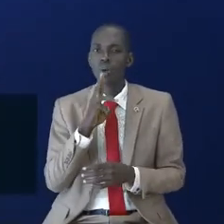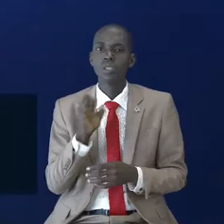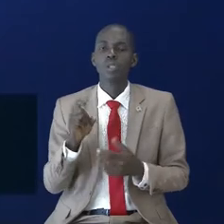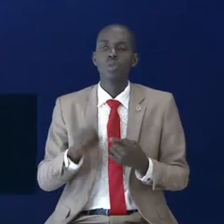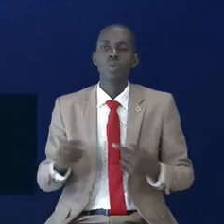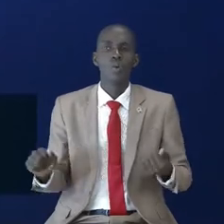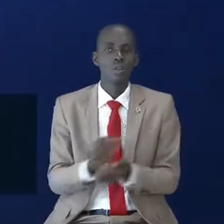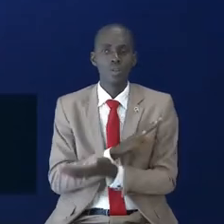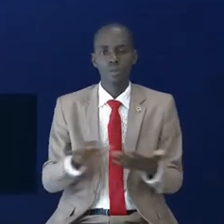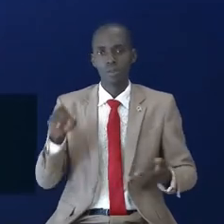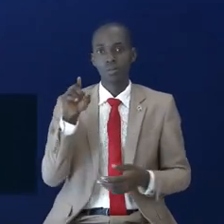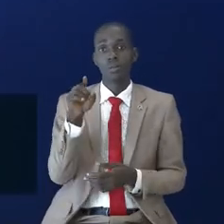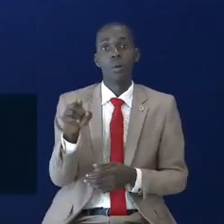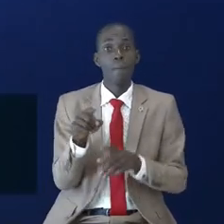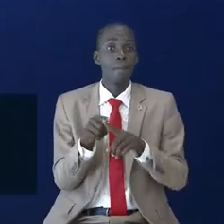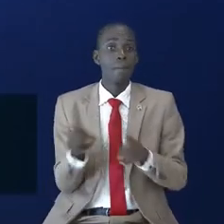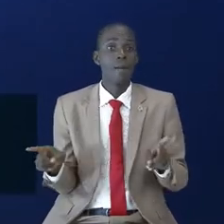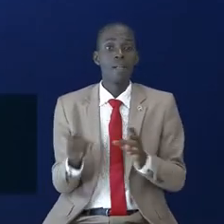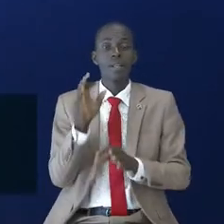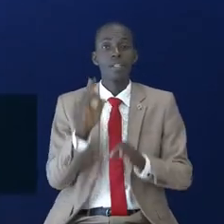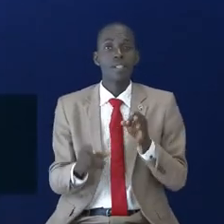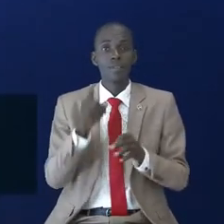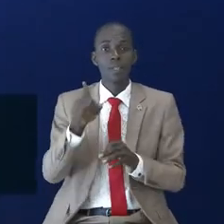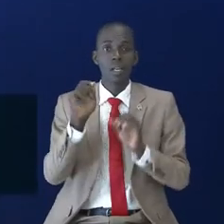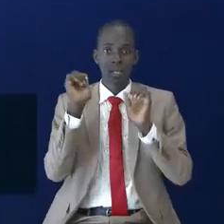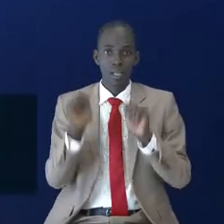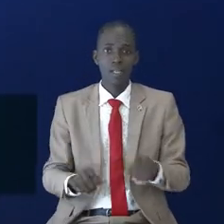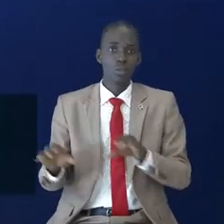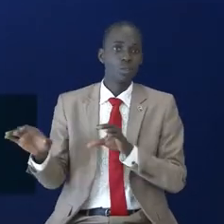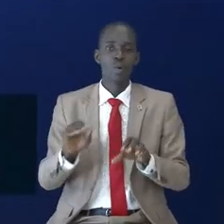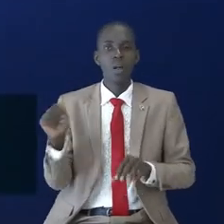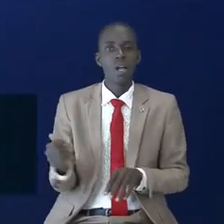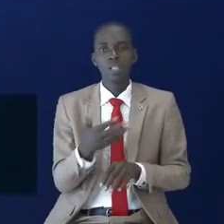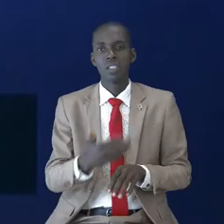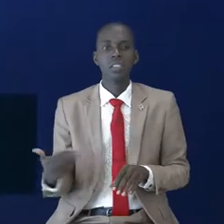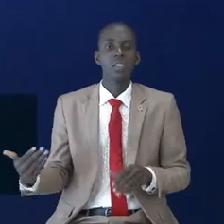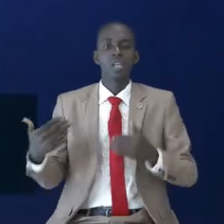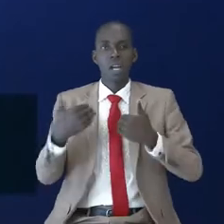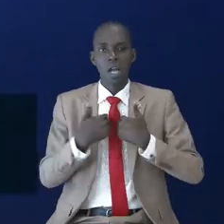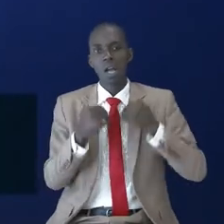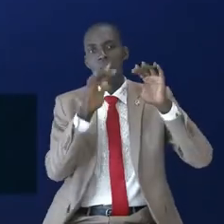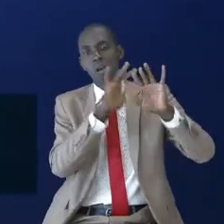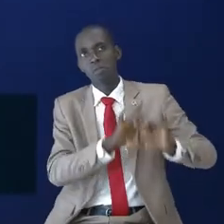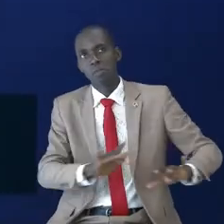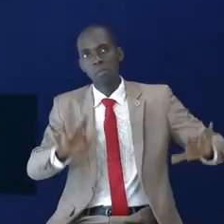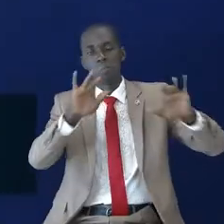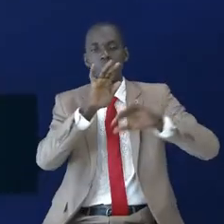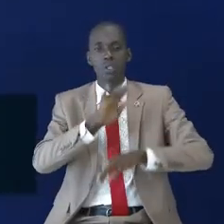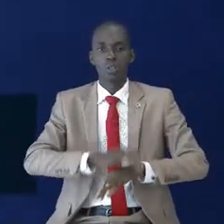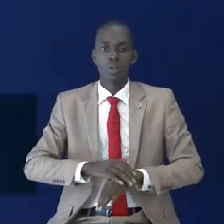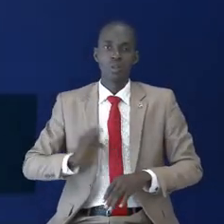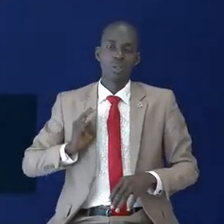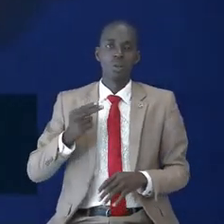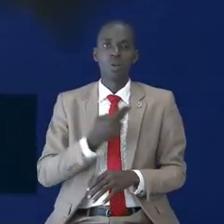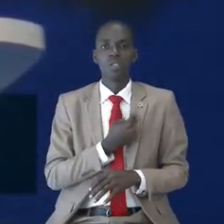destroy him. But if thou canst do anything, have compassion